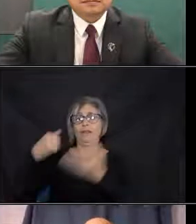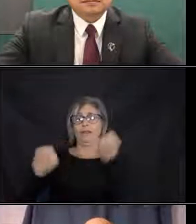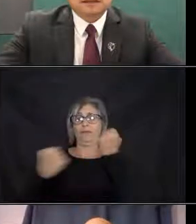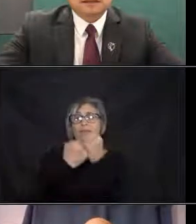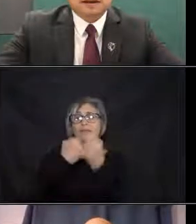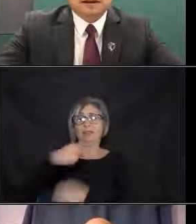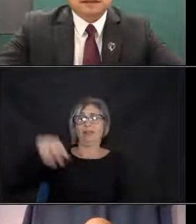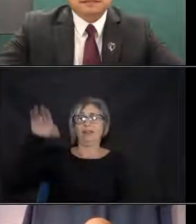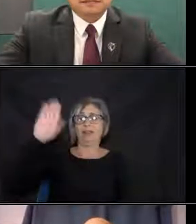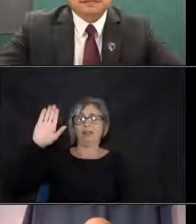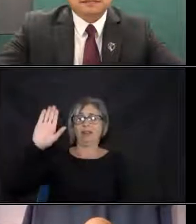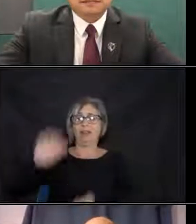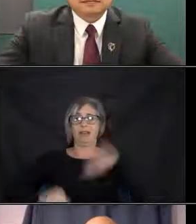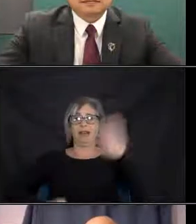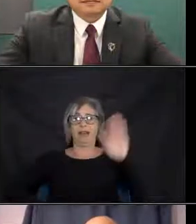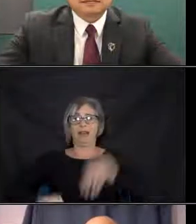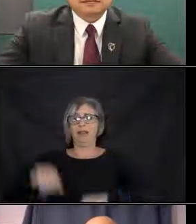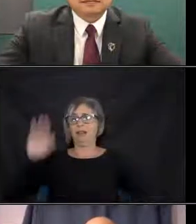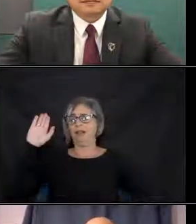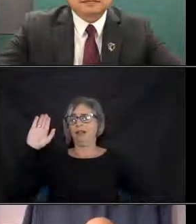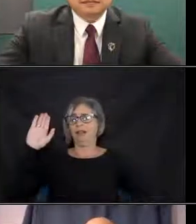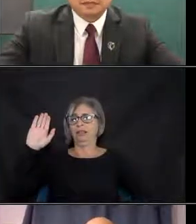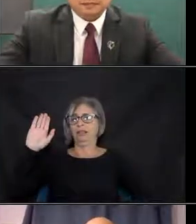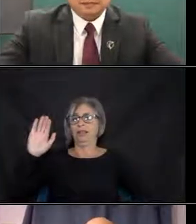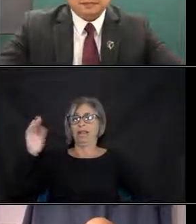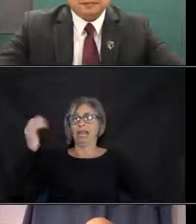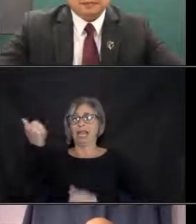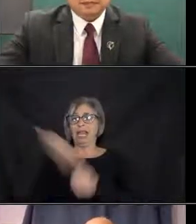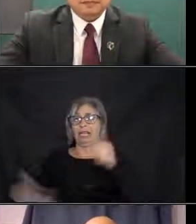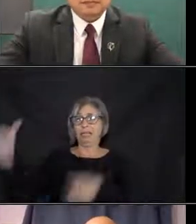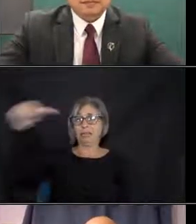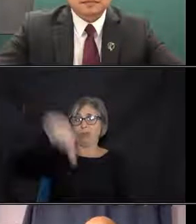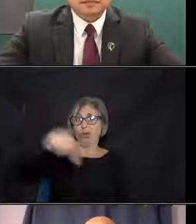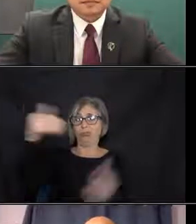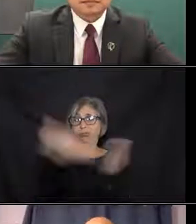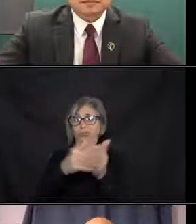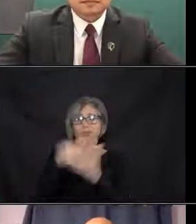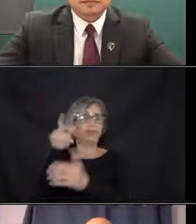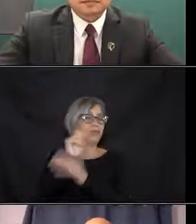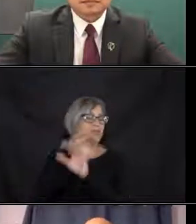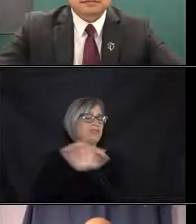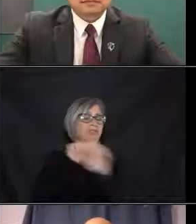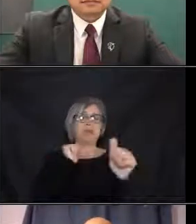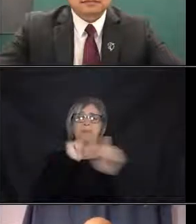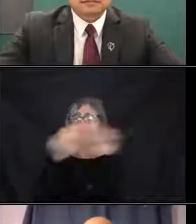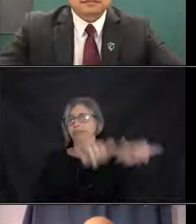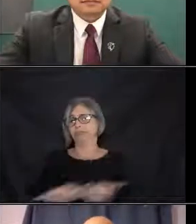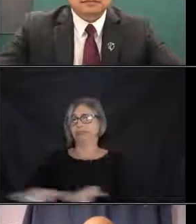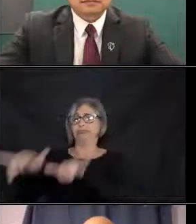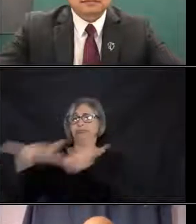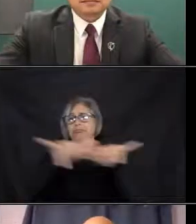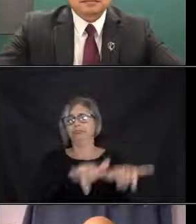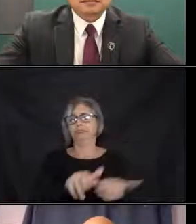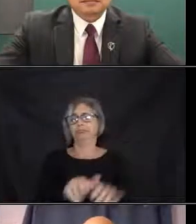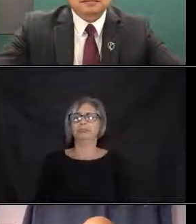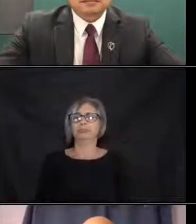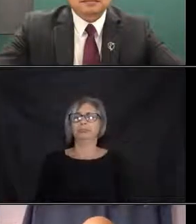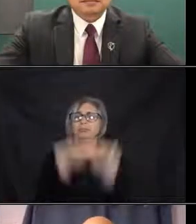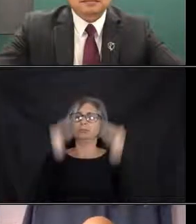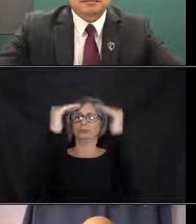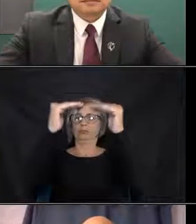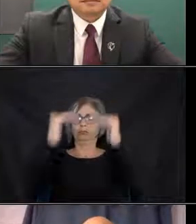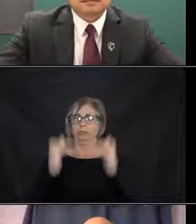aye. Aye. Aye. Any opposed? Hearing none, motion passes unanimously. Moving forward